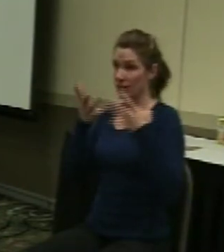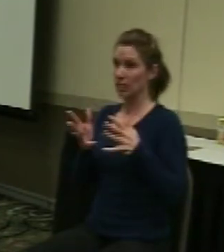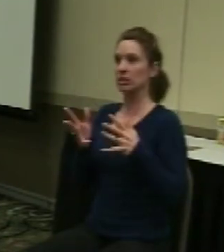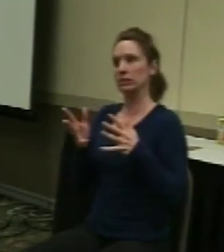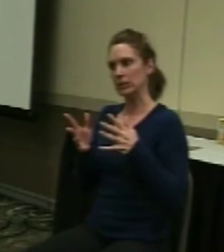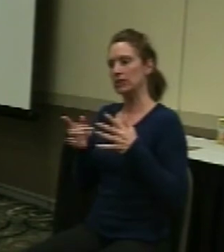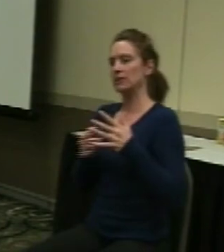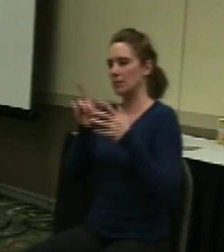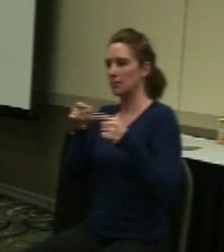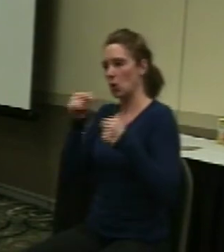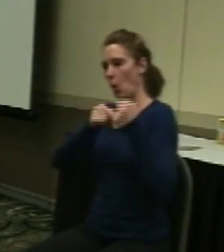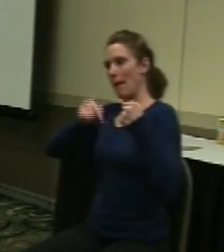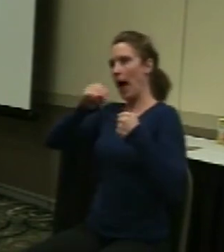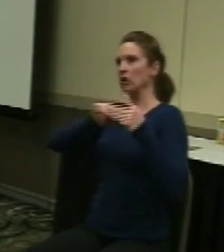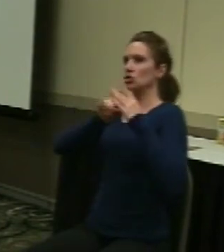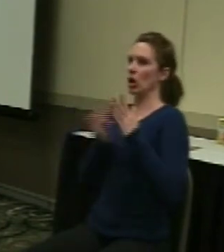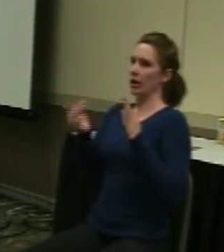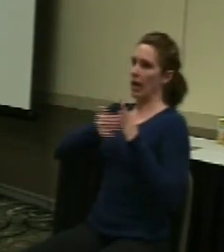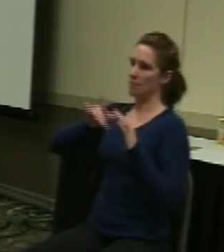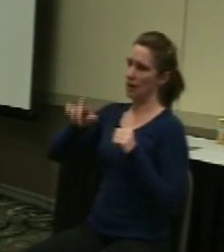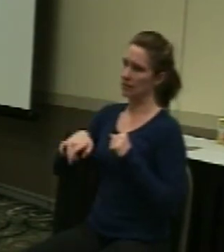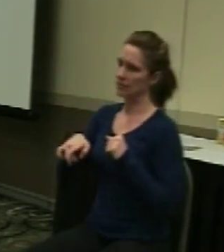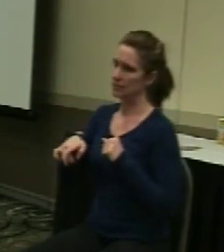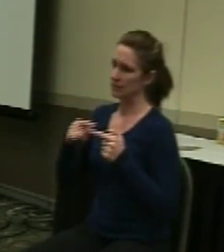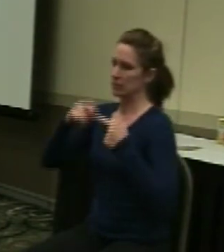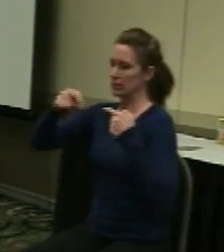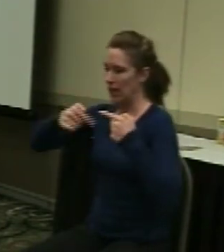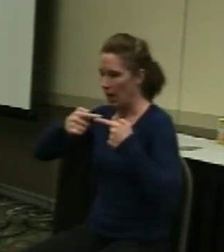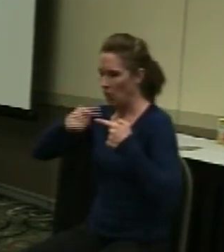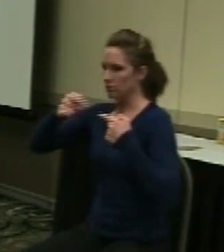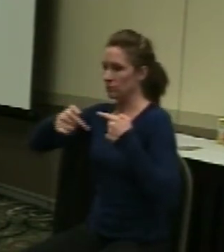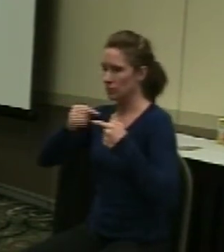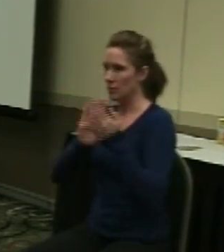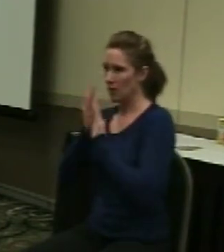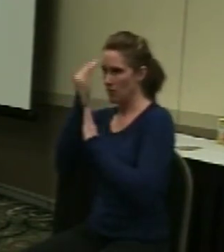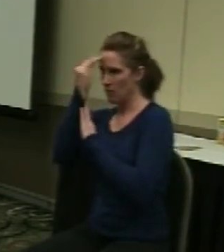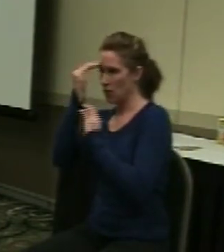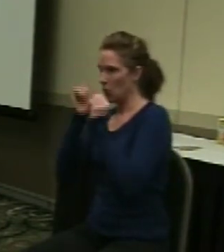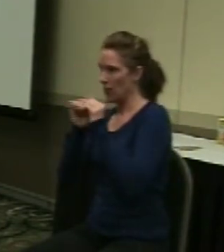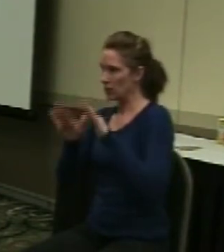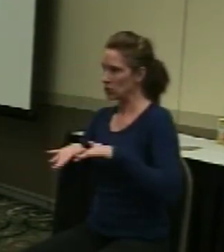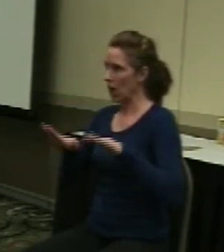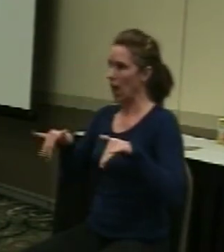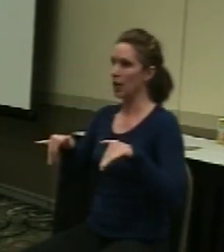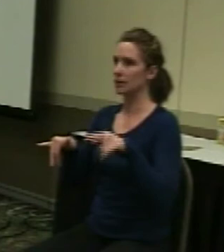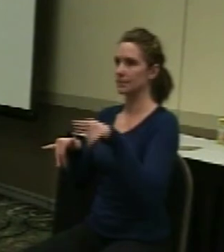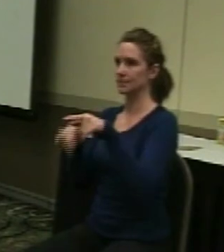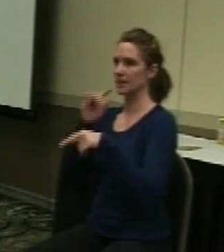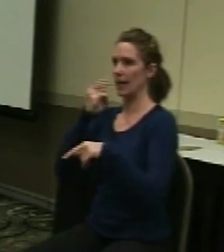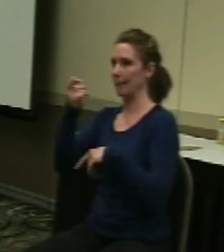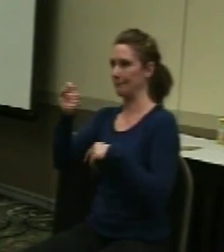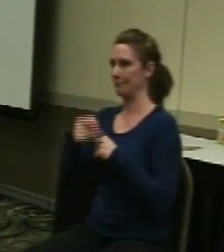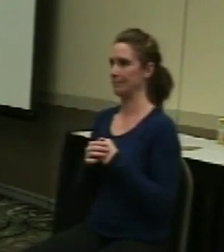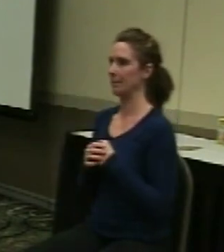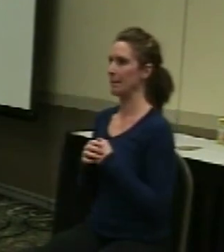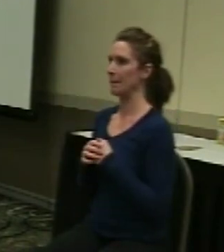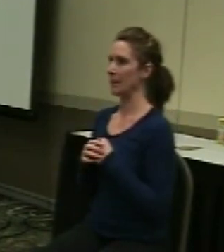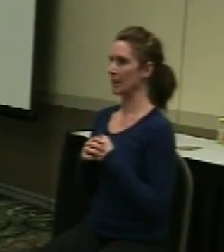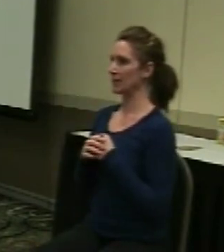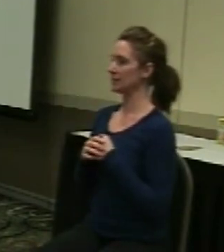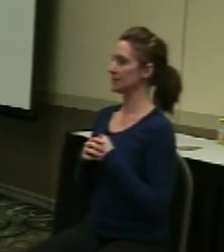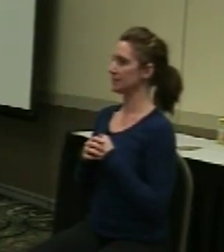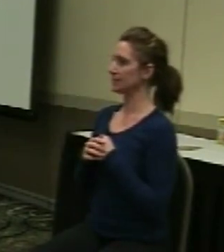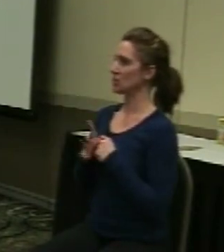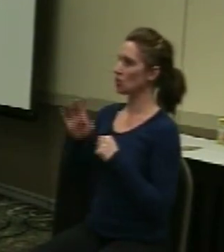and start over again, So you're getting to know the child and all kinds of things, and you're obviously going through that big, long,